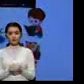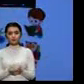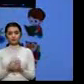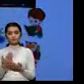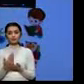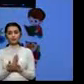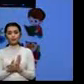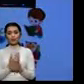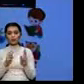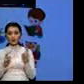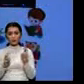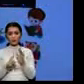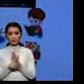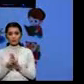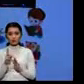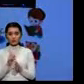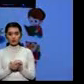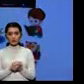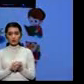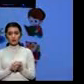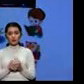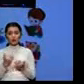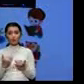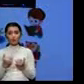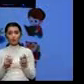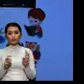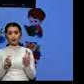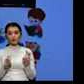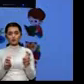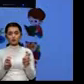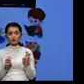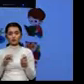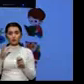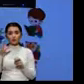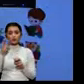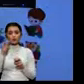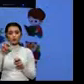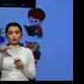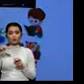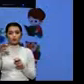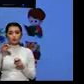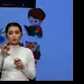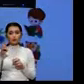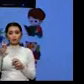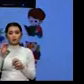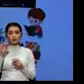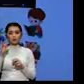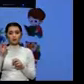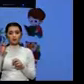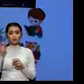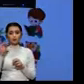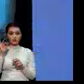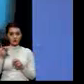endi yangi mavzuni boshlaymiz. Demak, bugungi mavzuyimiz Sulton Mahmud va Beruniy haqida